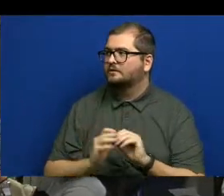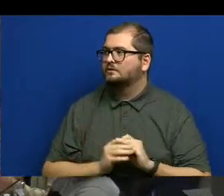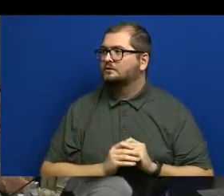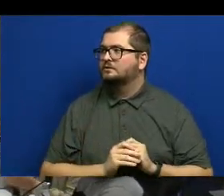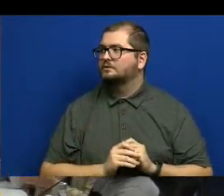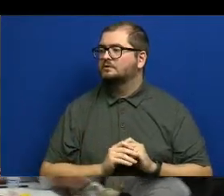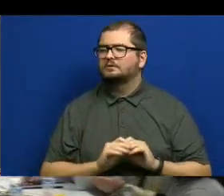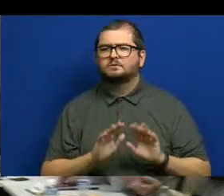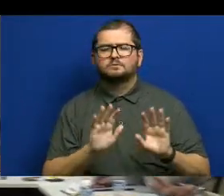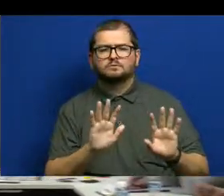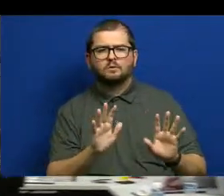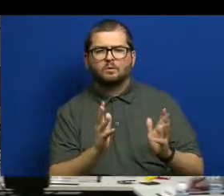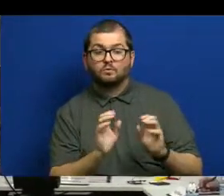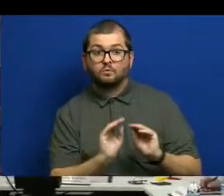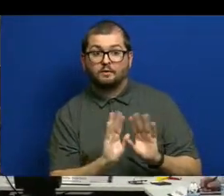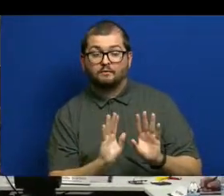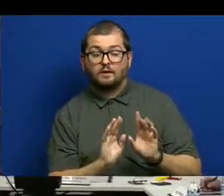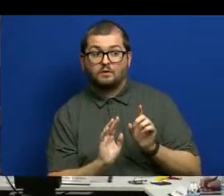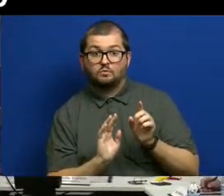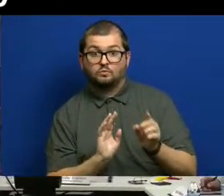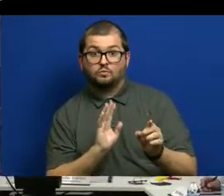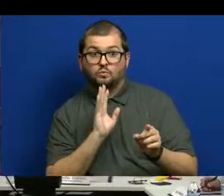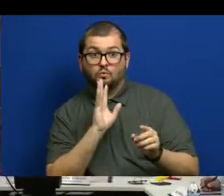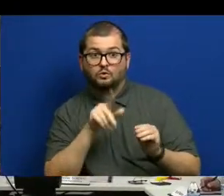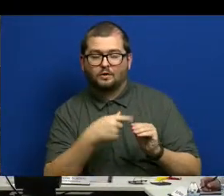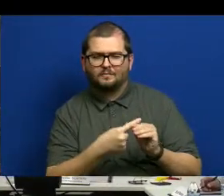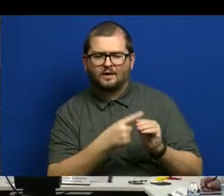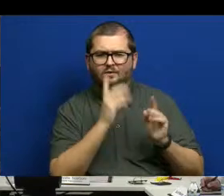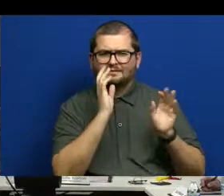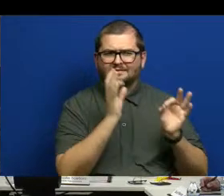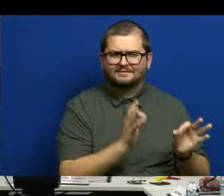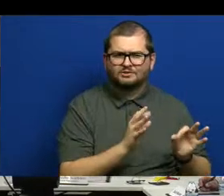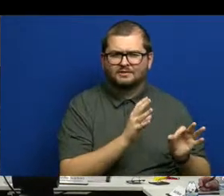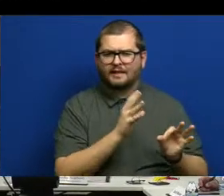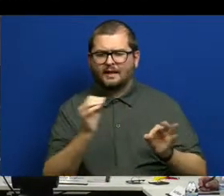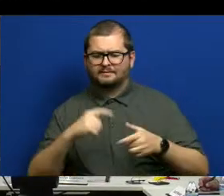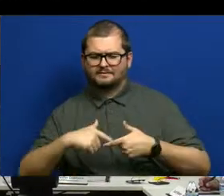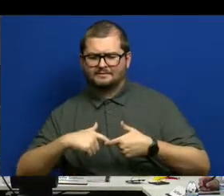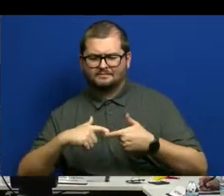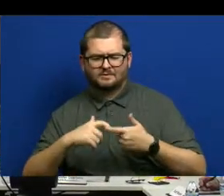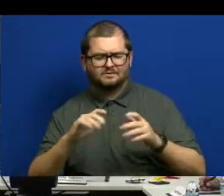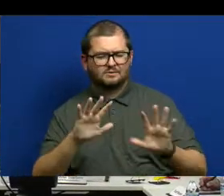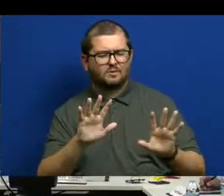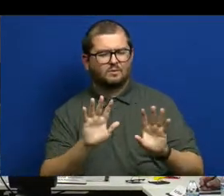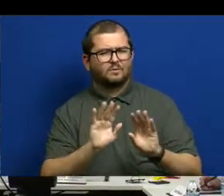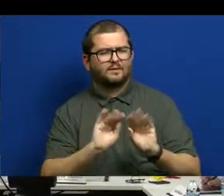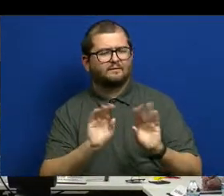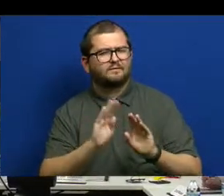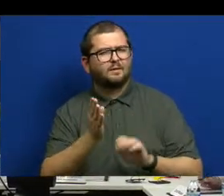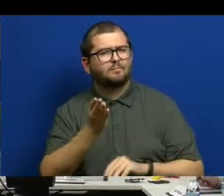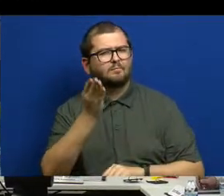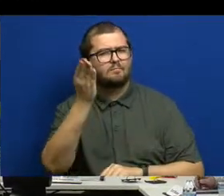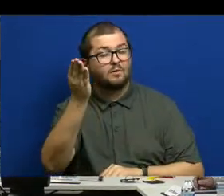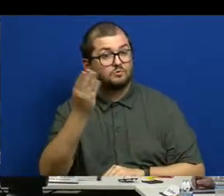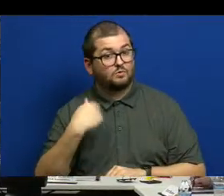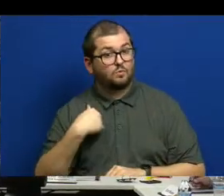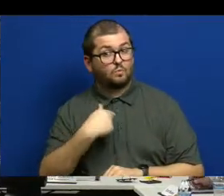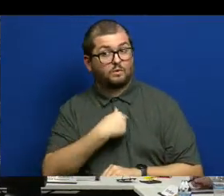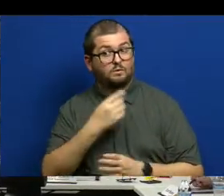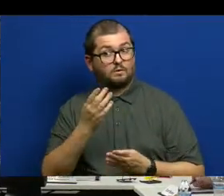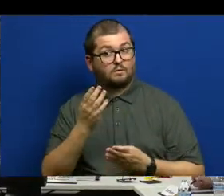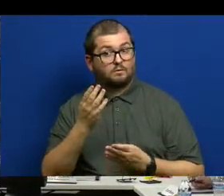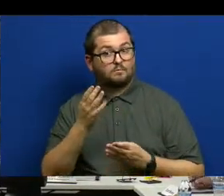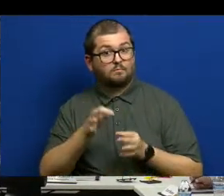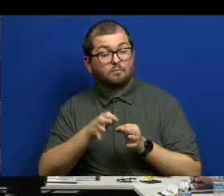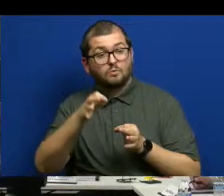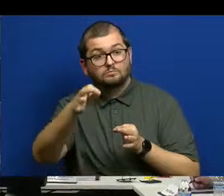So I want to clarify, you said you're talking about making a decision and also suspending. I want to clarify exactly what the motion is. We're postponing the decision.